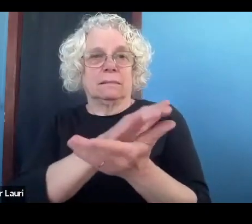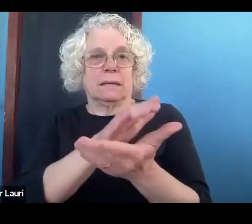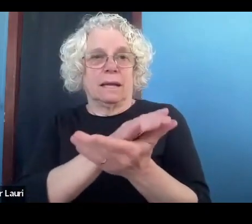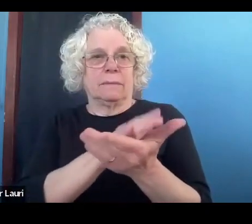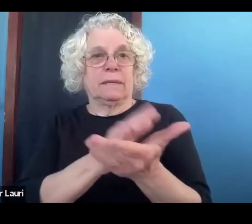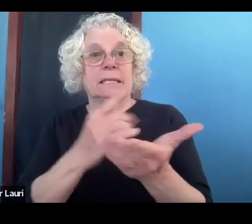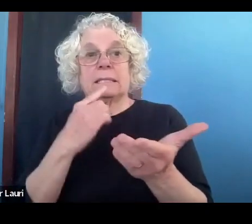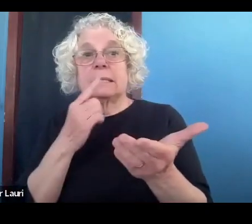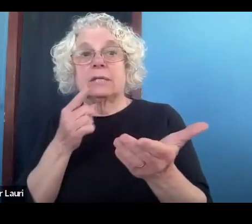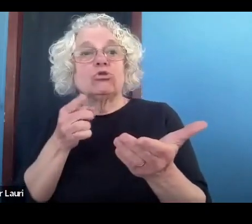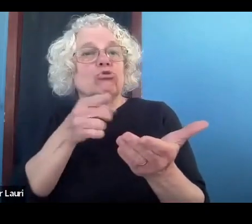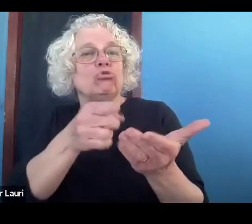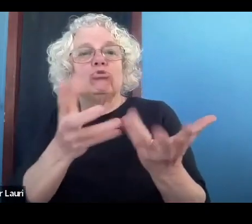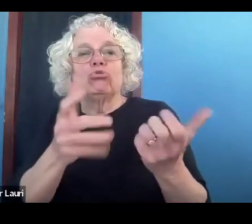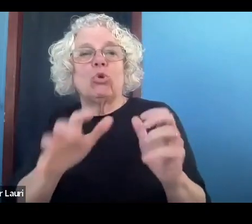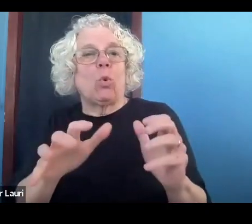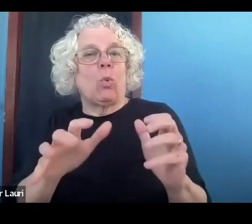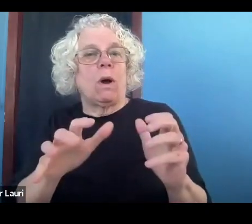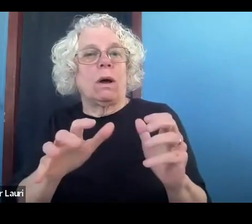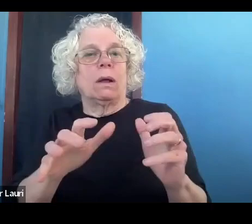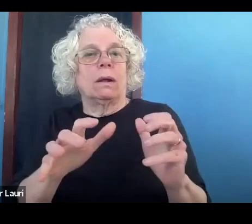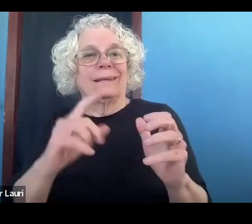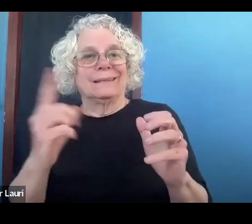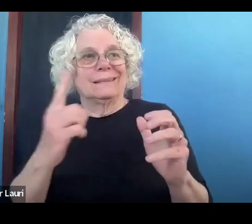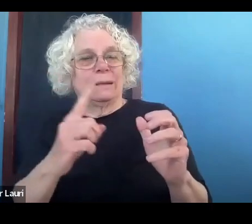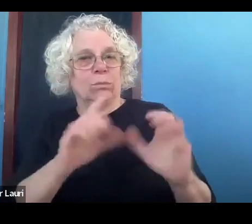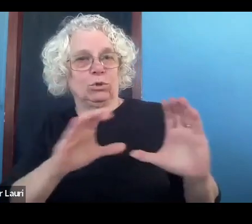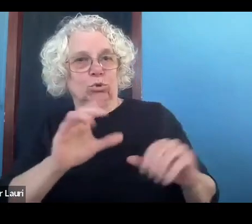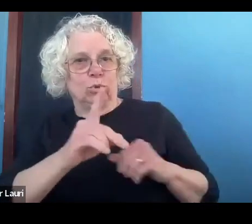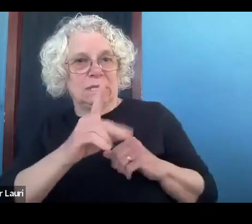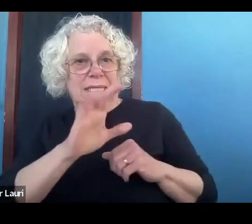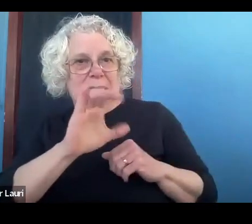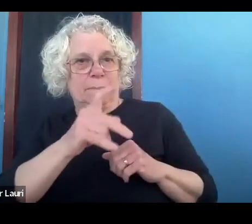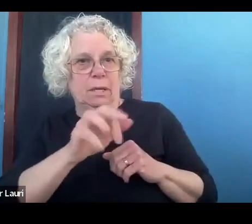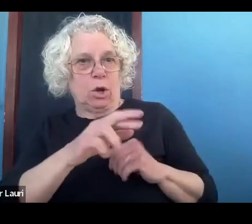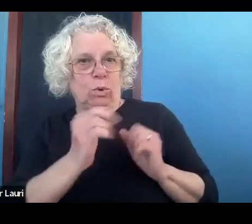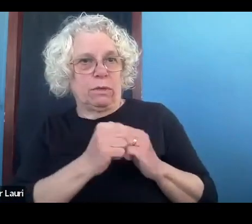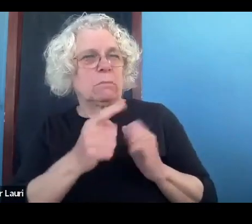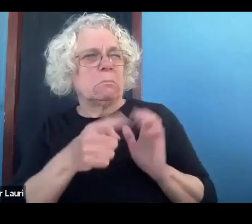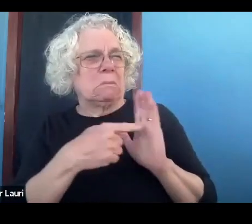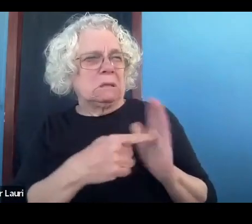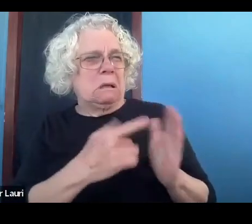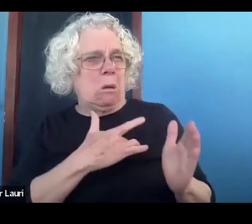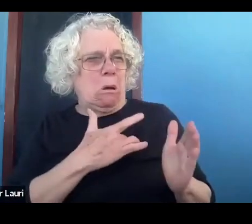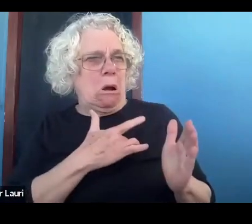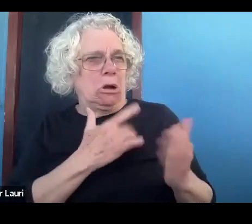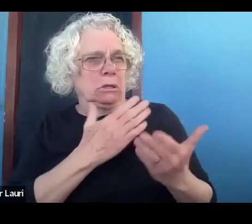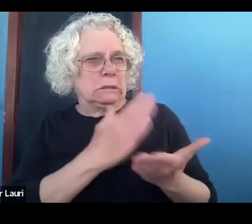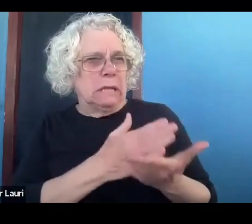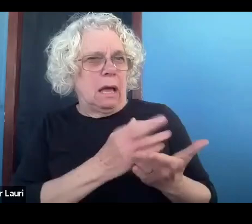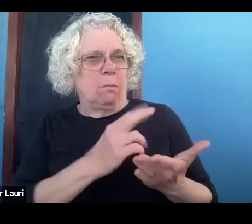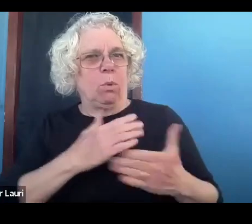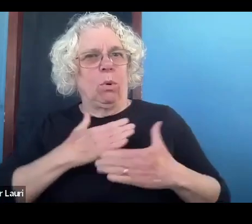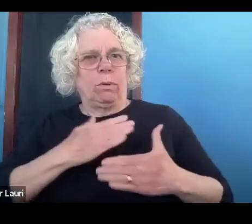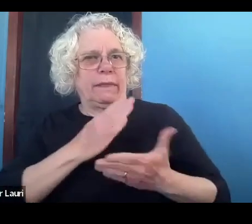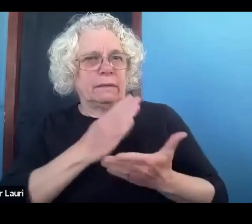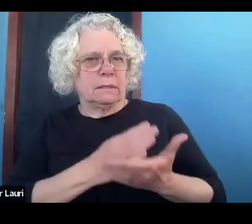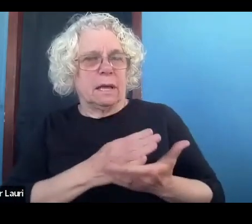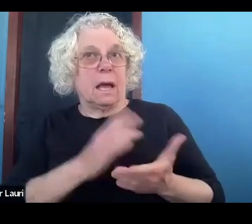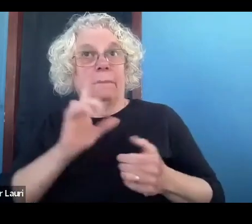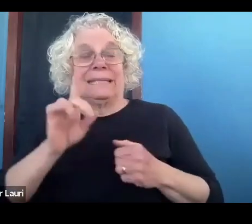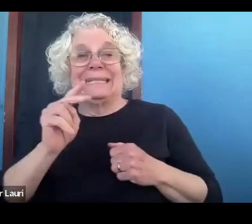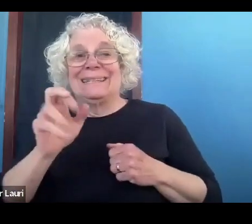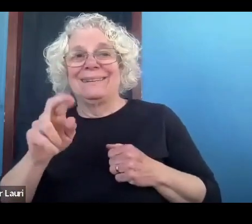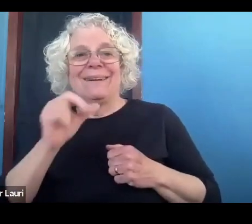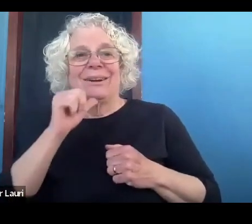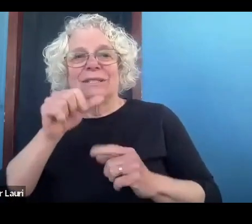do not want to be revived or receive CPR if your heart or lungs stop working. A DNR does